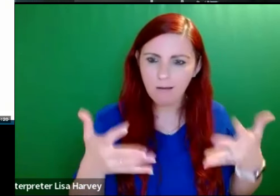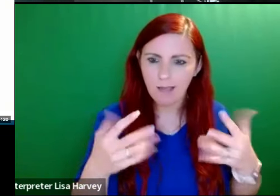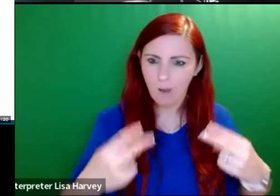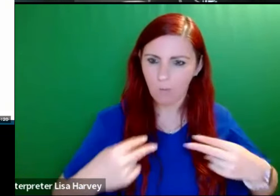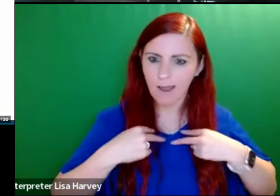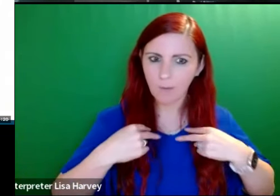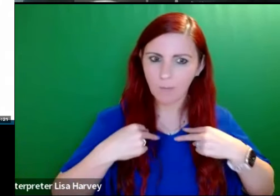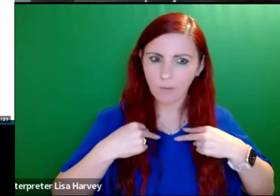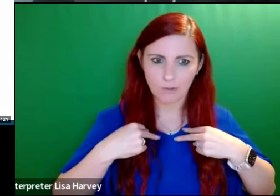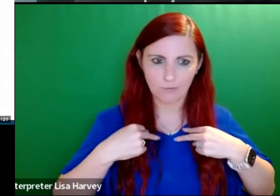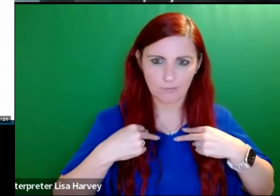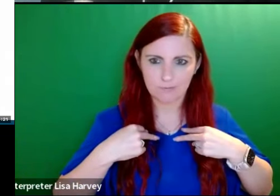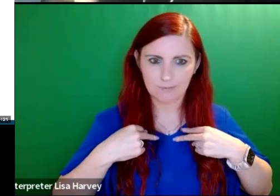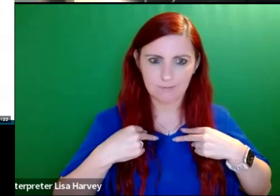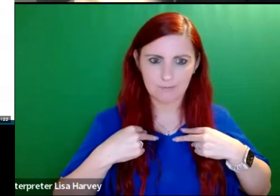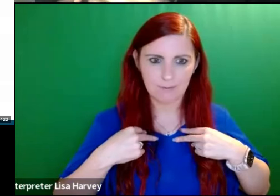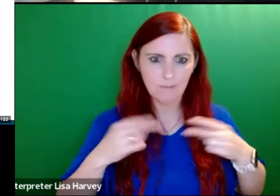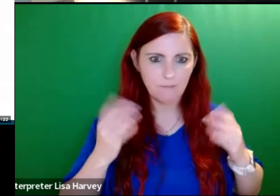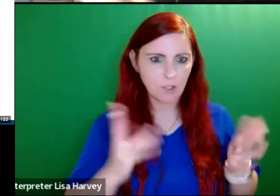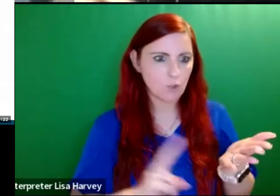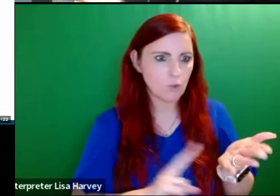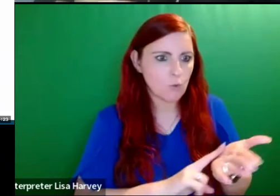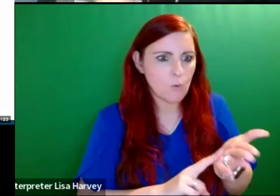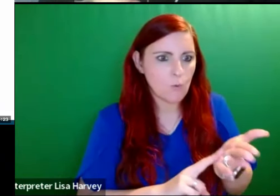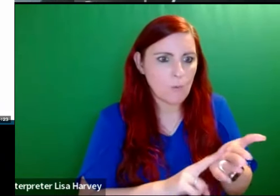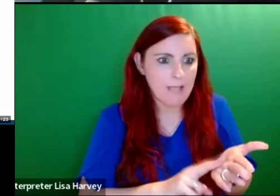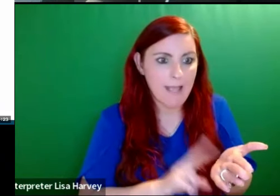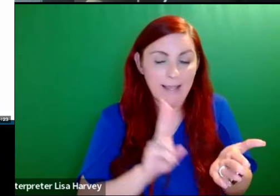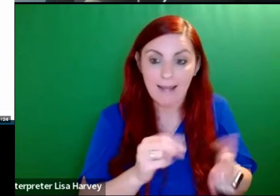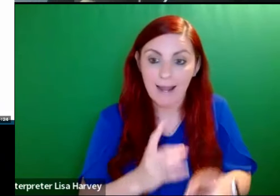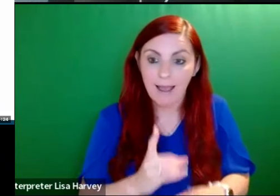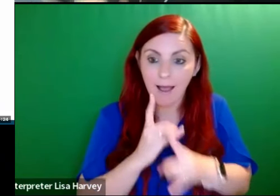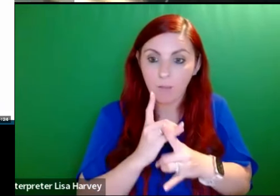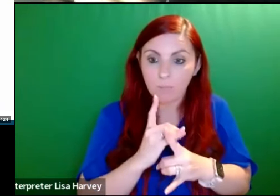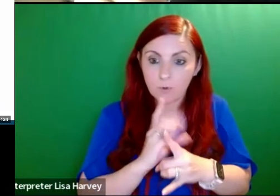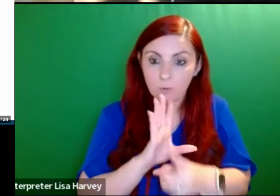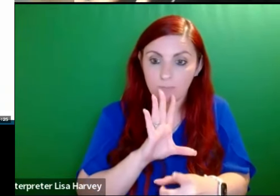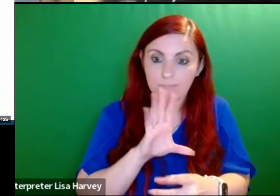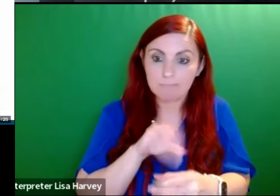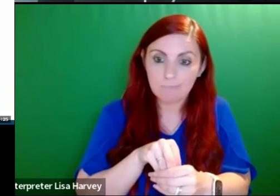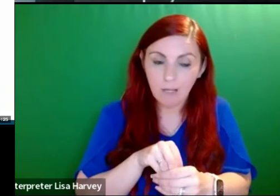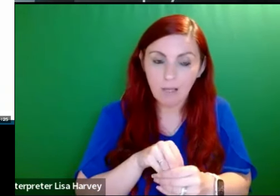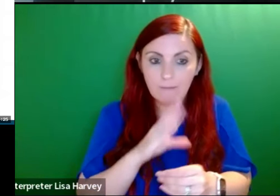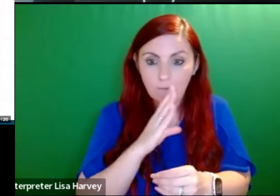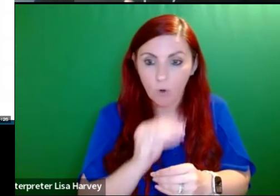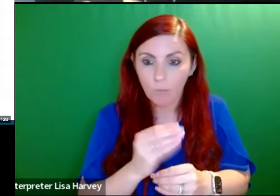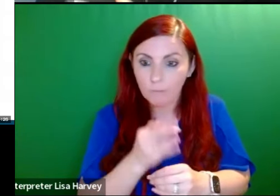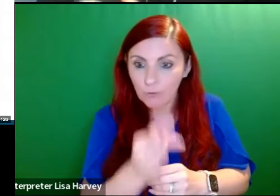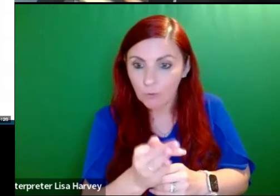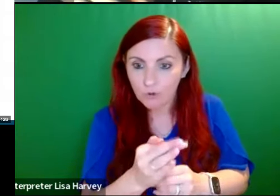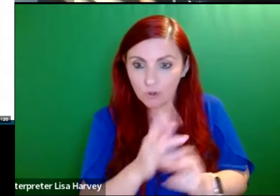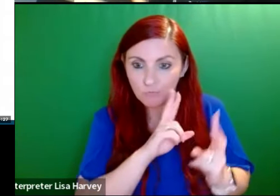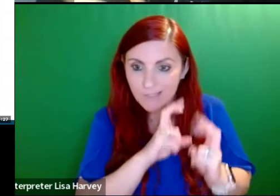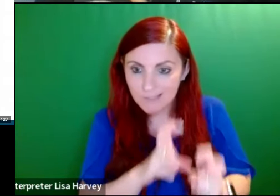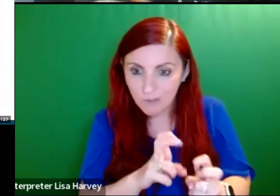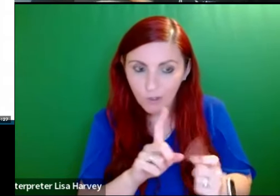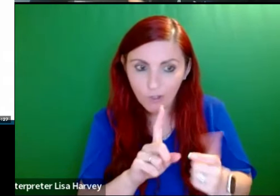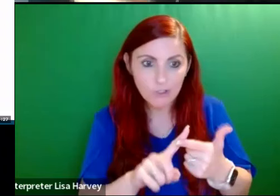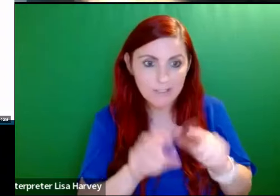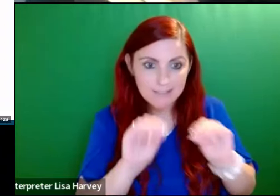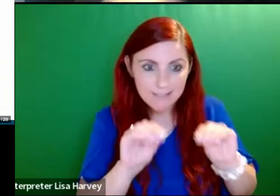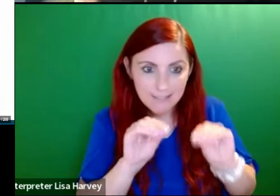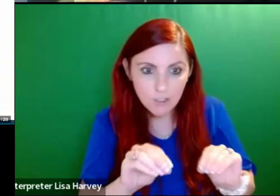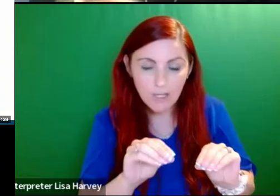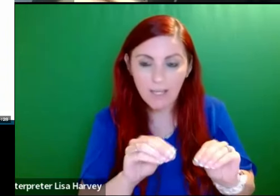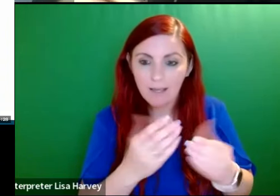used, and it can help to inform future research. It can help to inform teaching and learning, sign